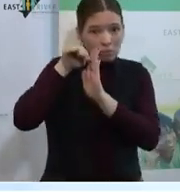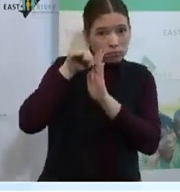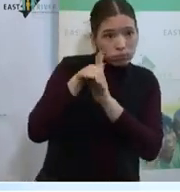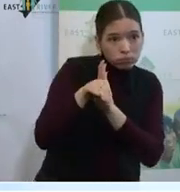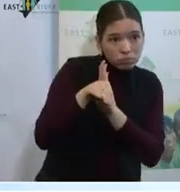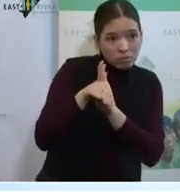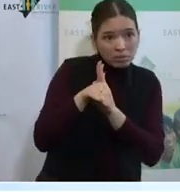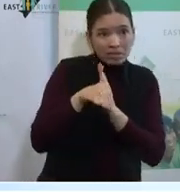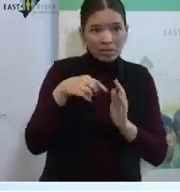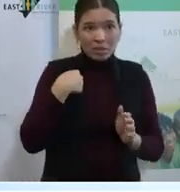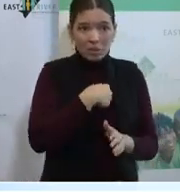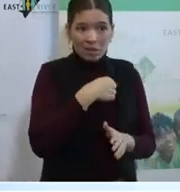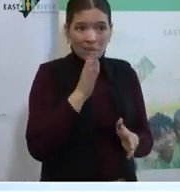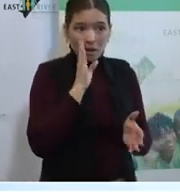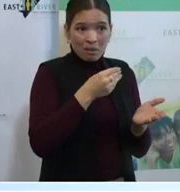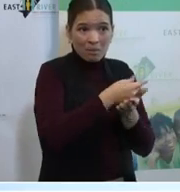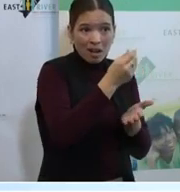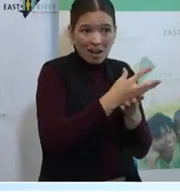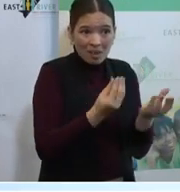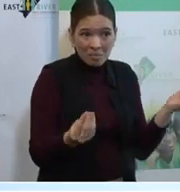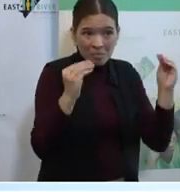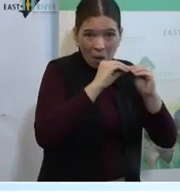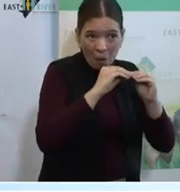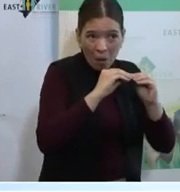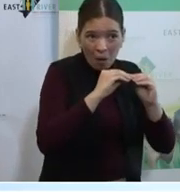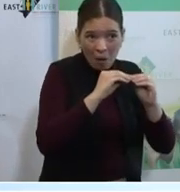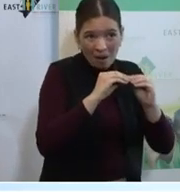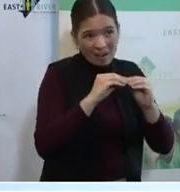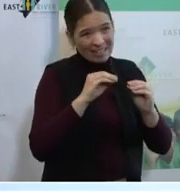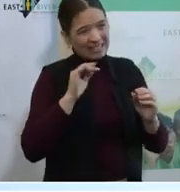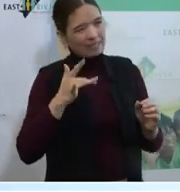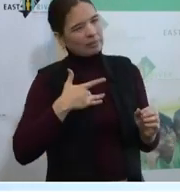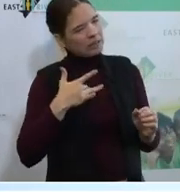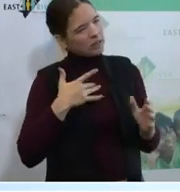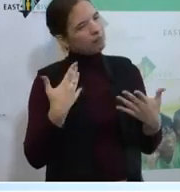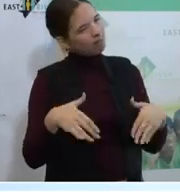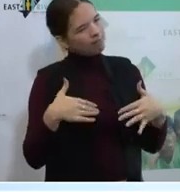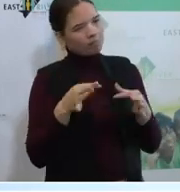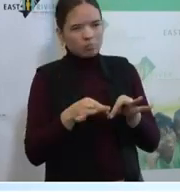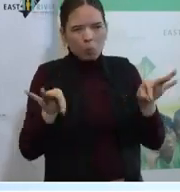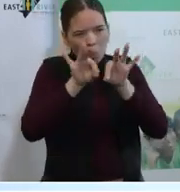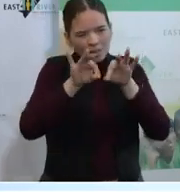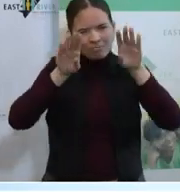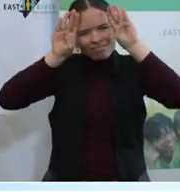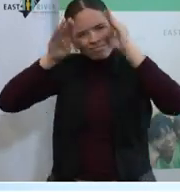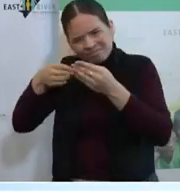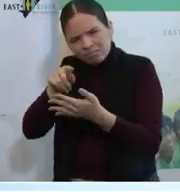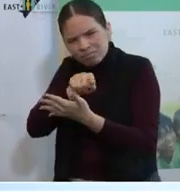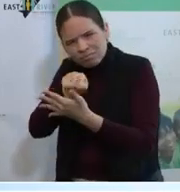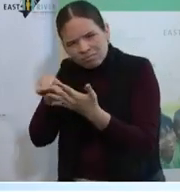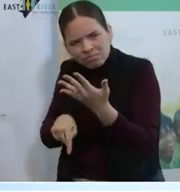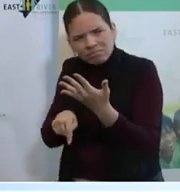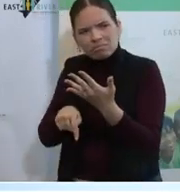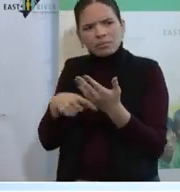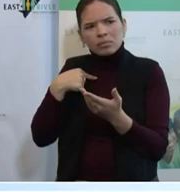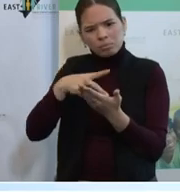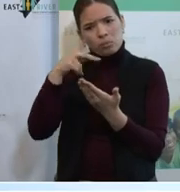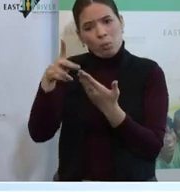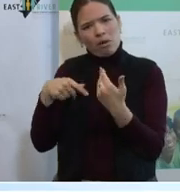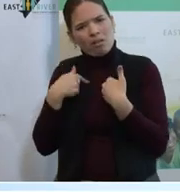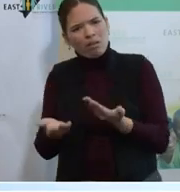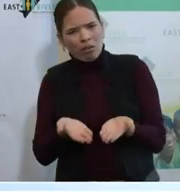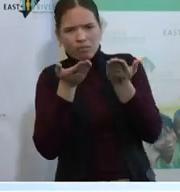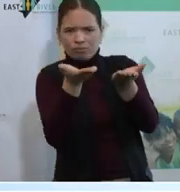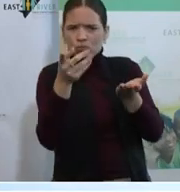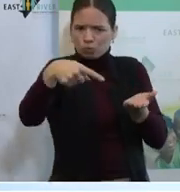different. I think that we have to work on the programs, on the very robust programs we offer in the district,